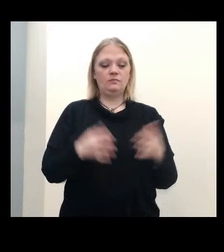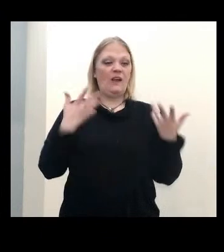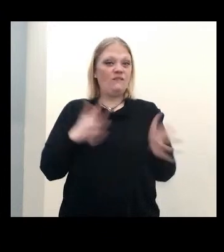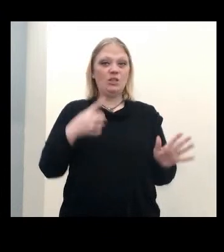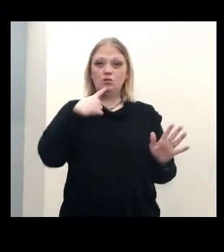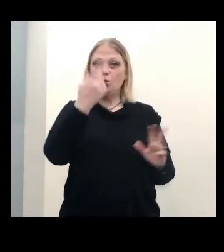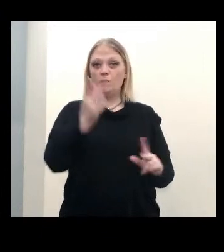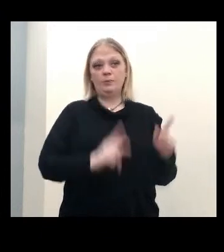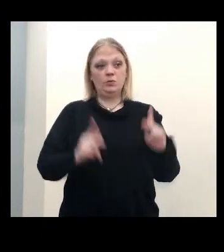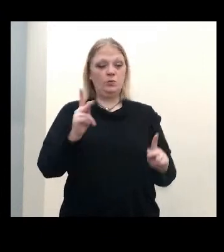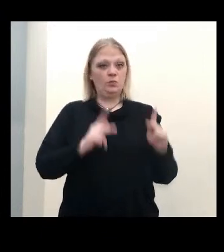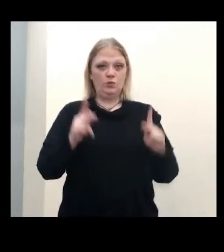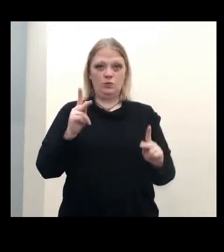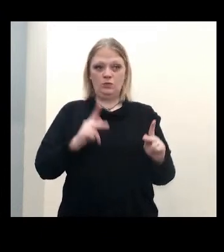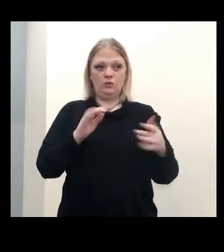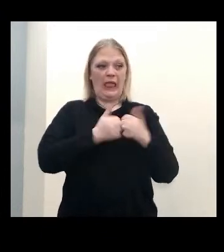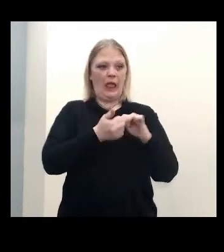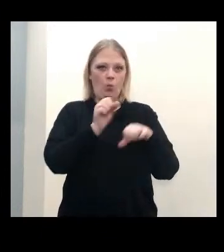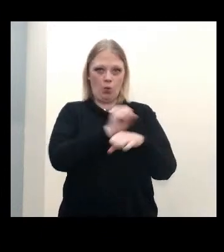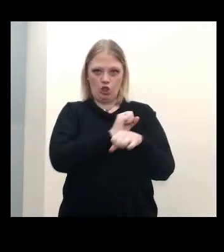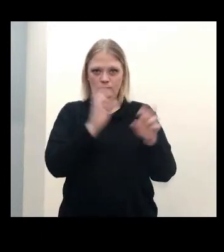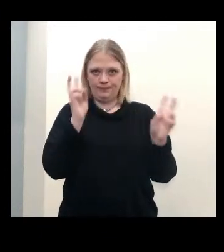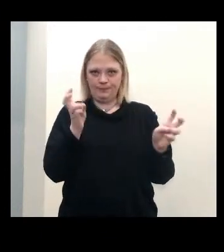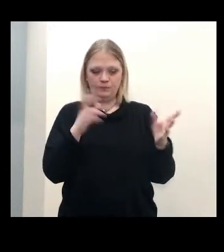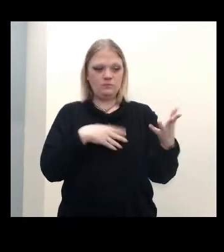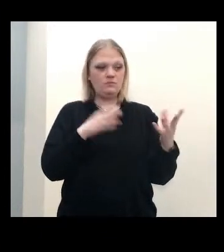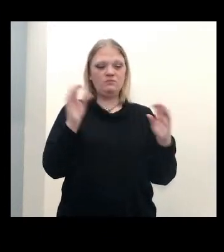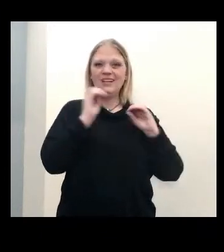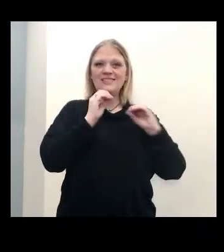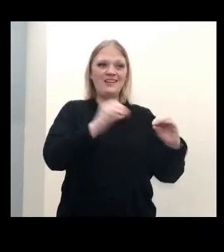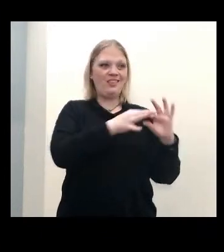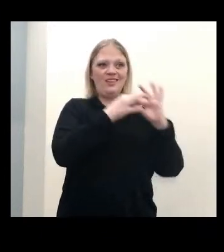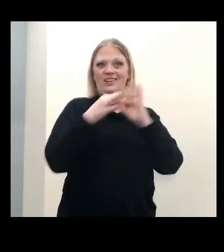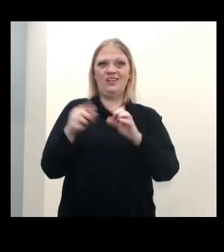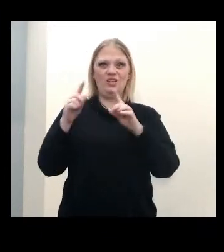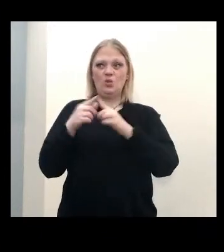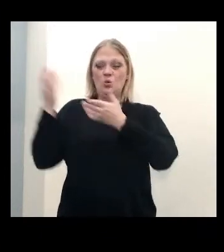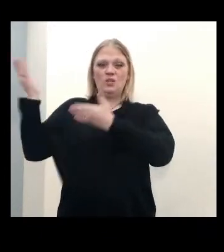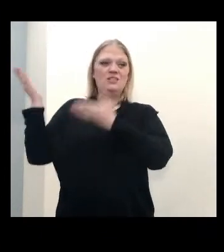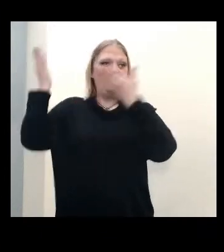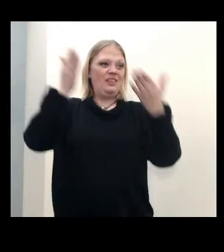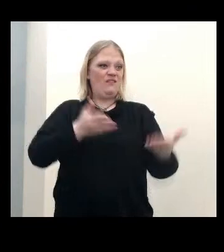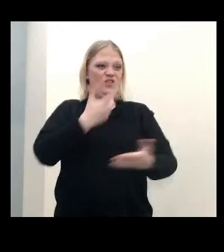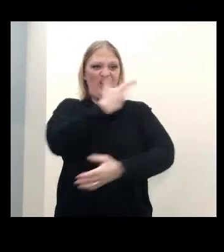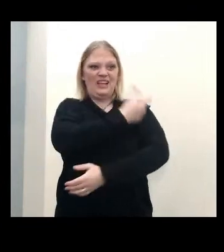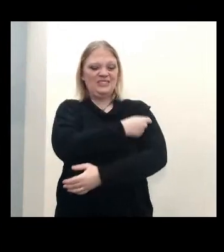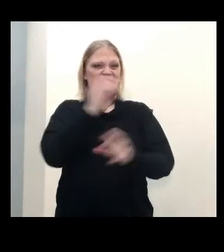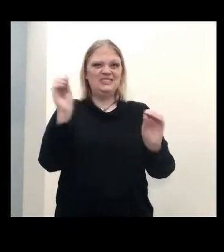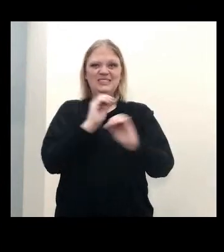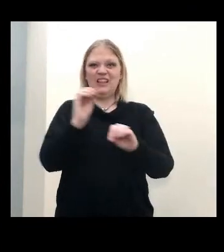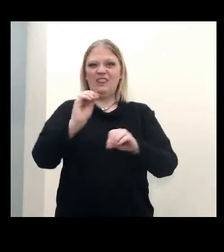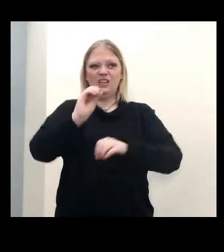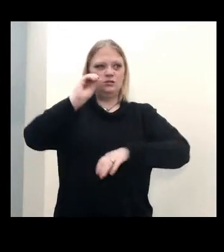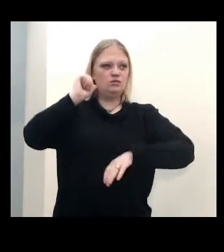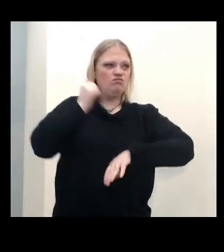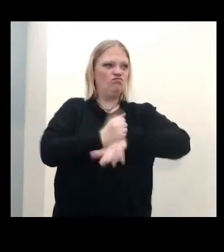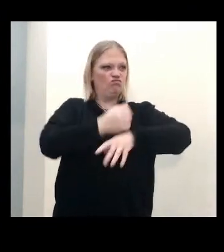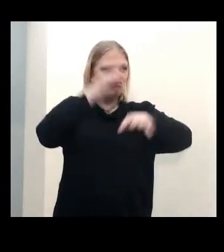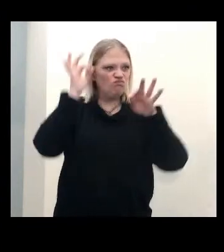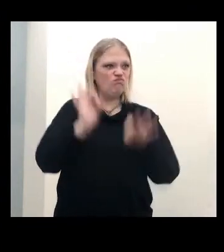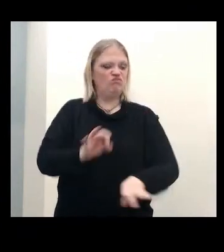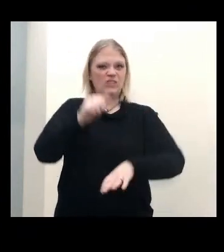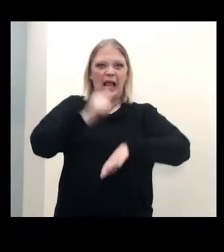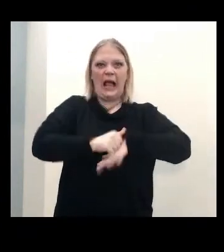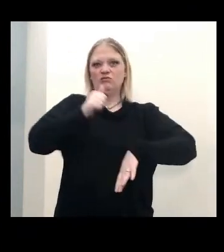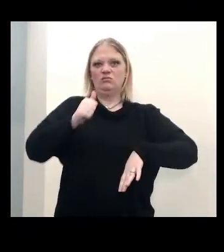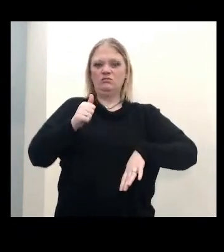people, there's nothing associated with the delivery of vaccines was going to be set in stone. It was always going to